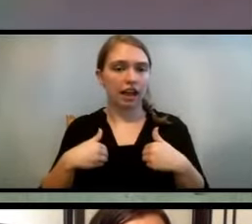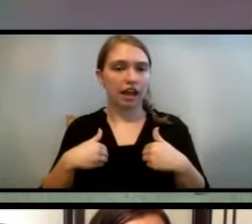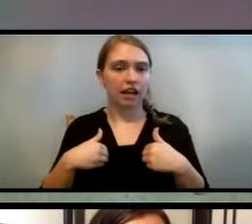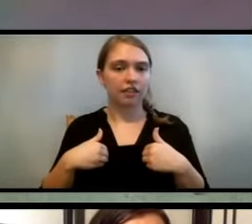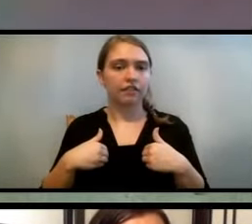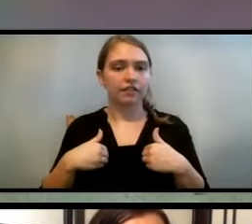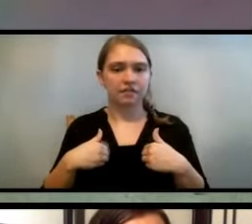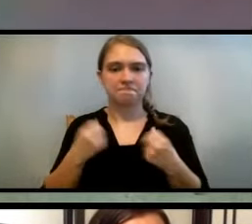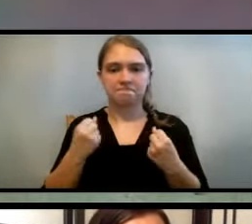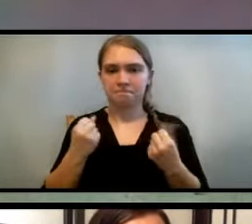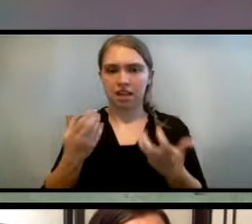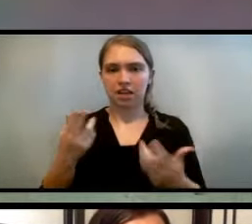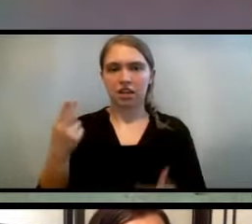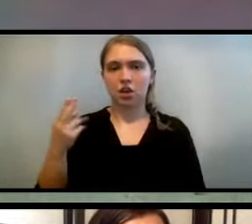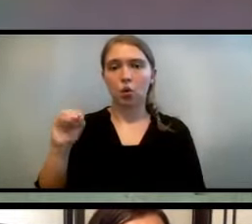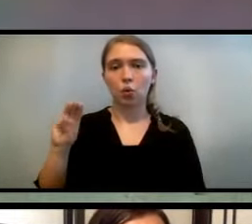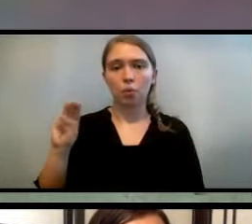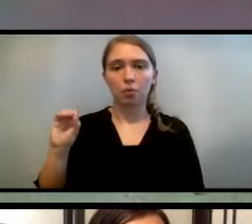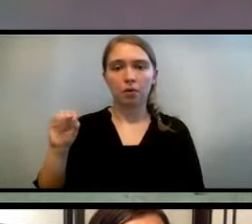laws.